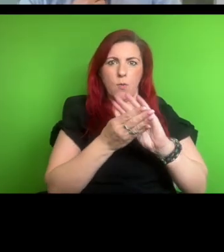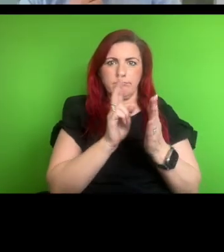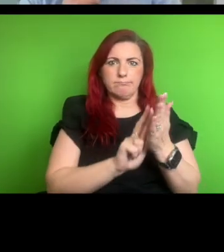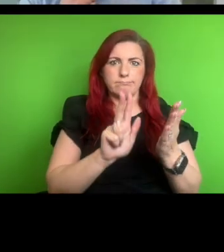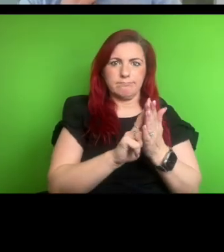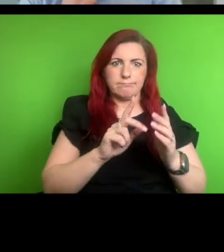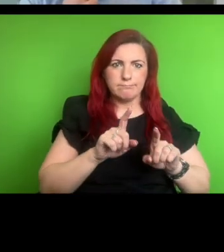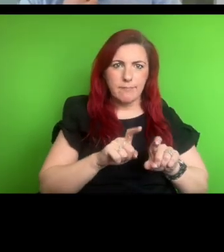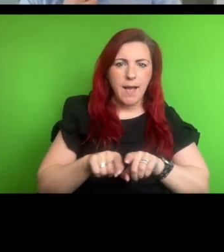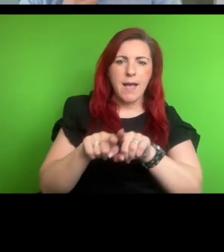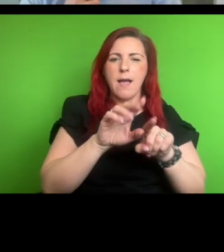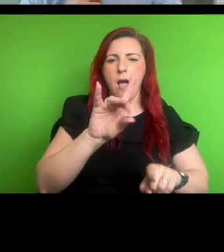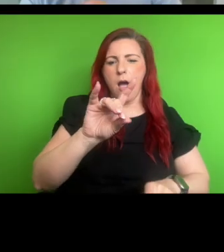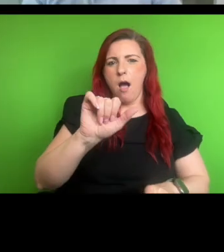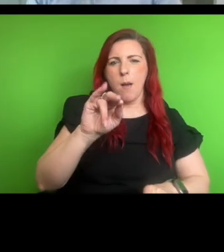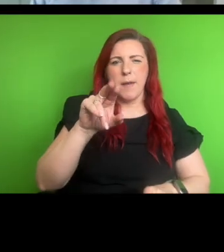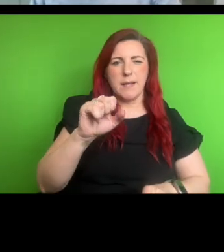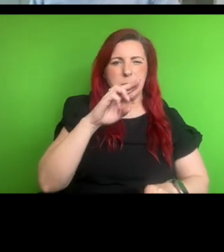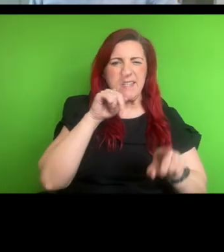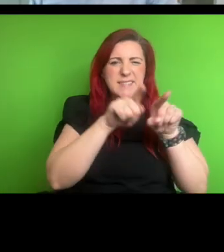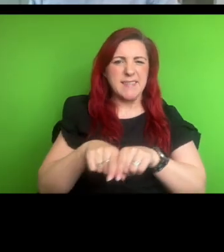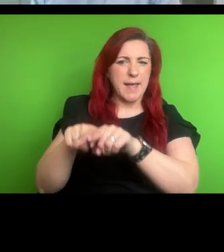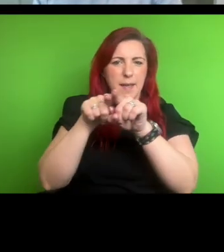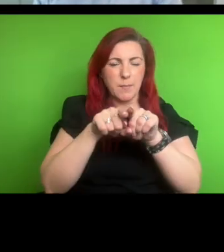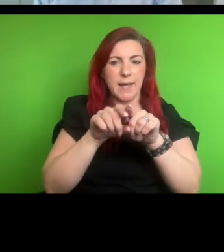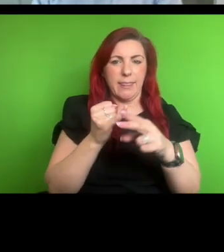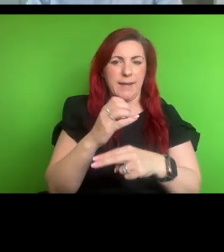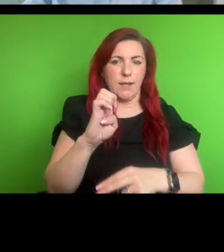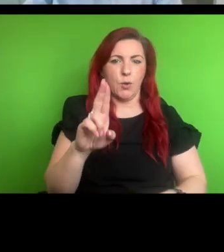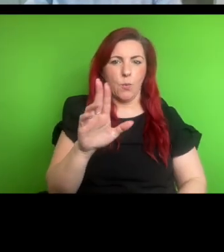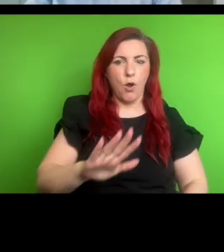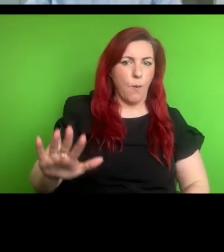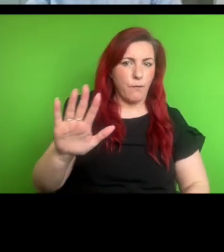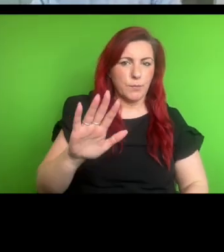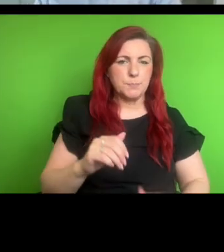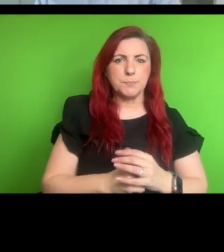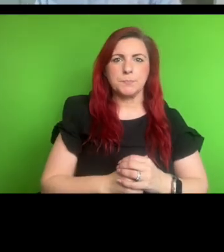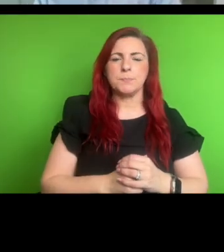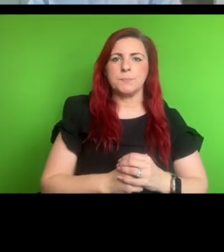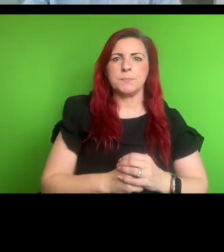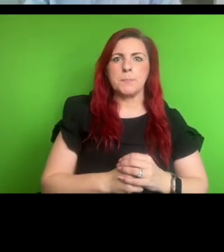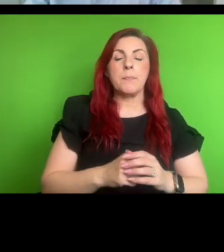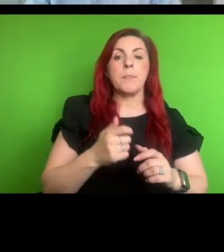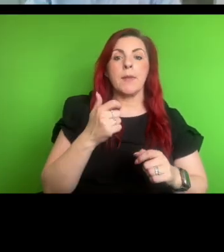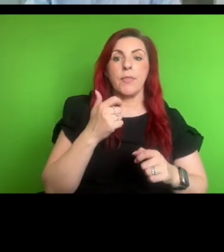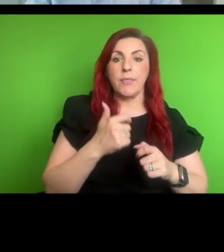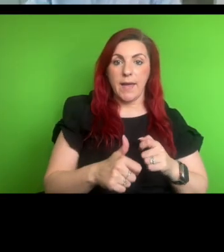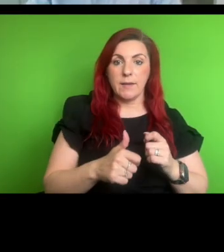official journal of the EU. And then they will be available for sale.